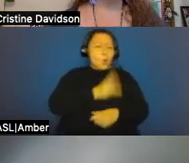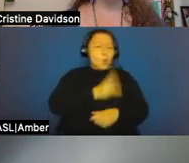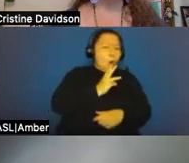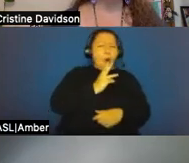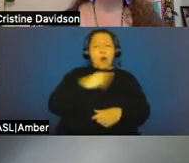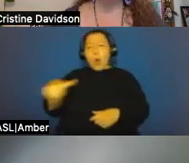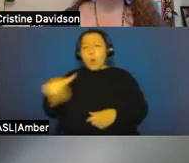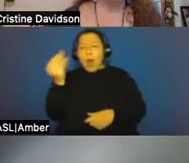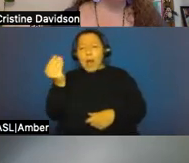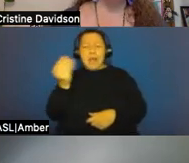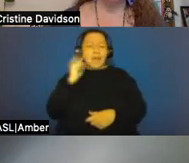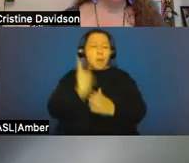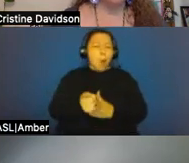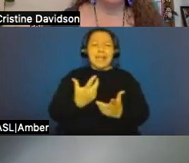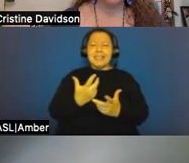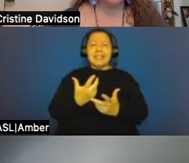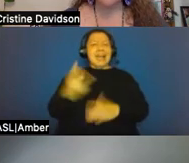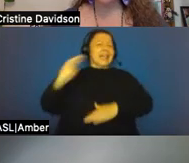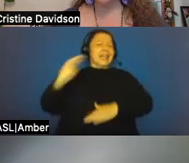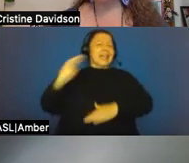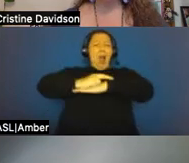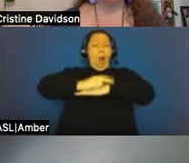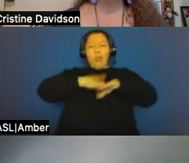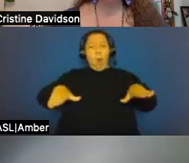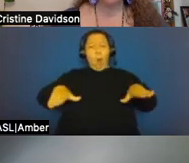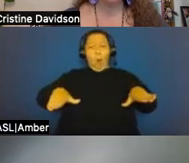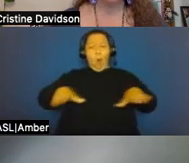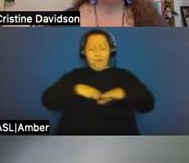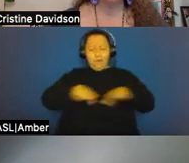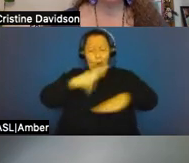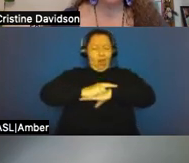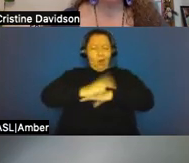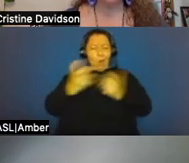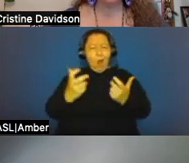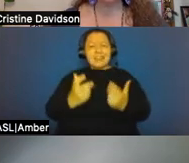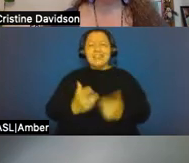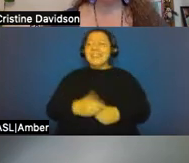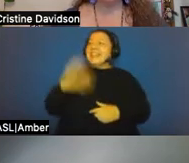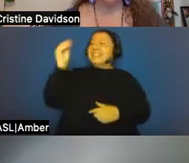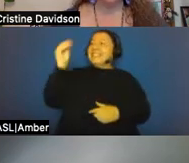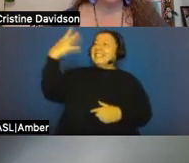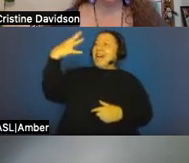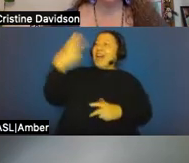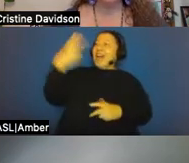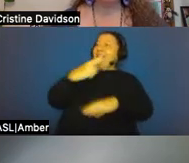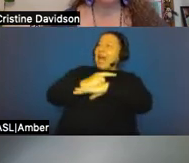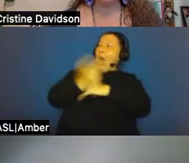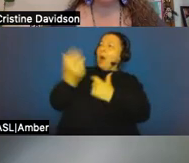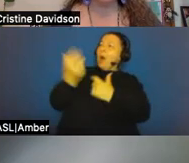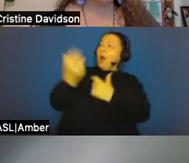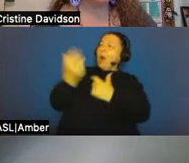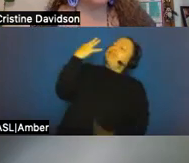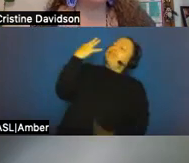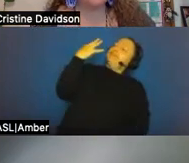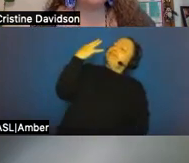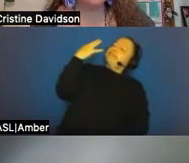lay on the floor, if you want to go lay in the sun, we welcome that. I know folks are at work, so you don't get to lay on the floor at